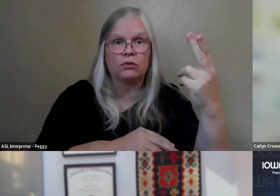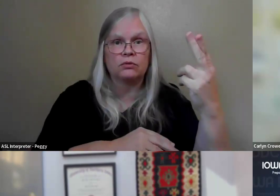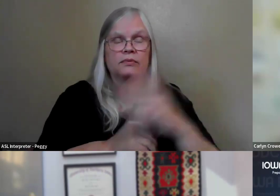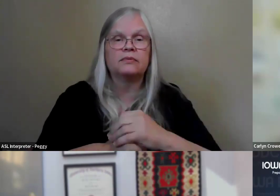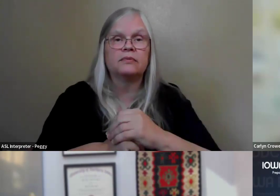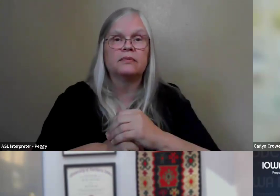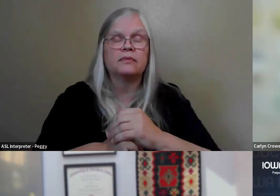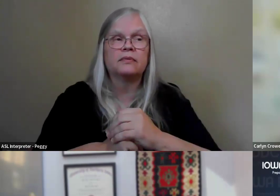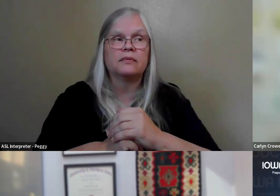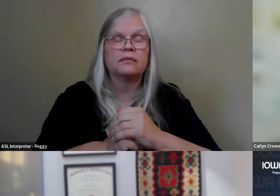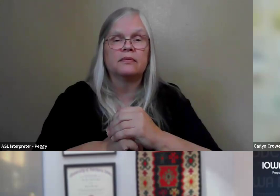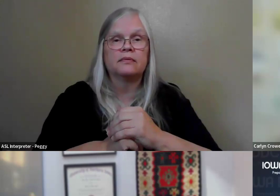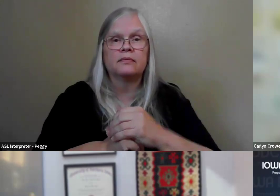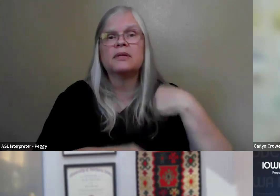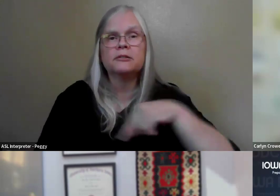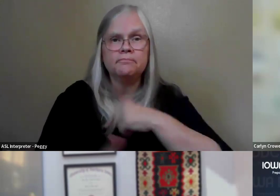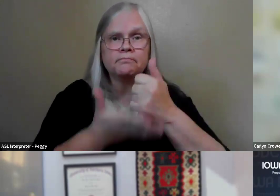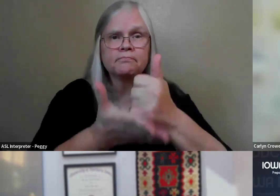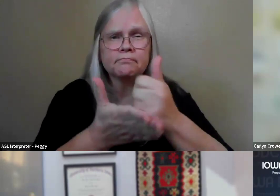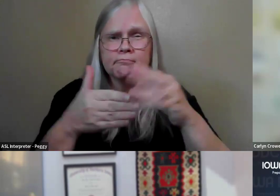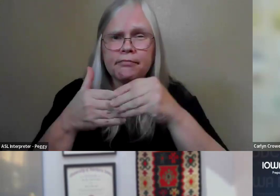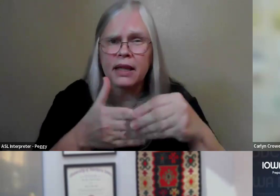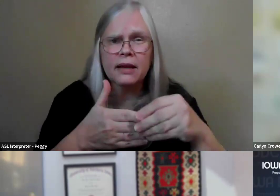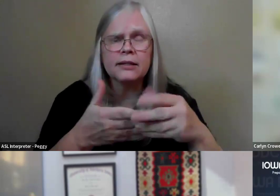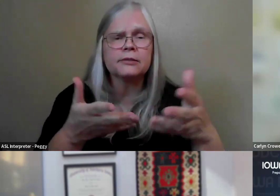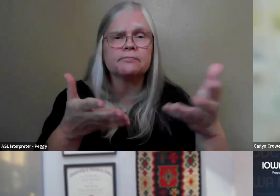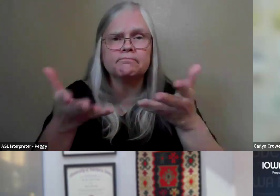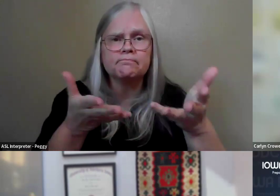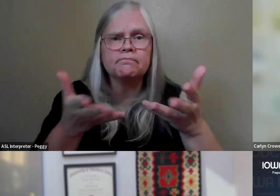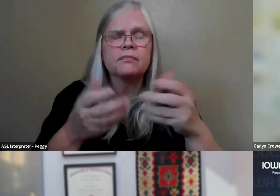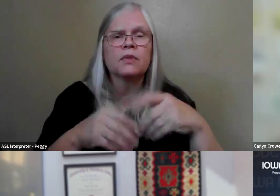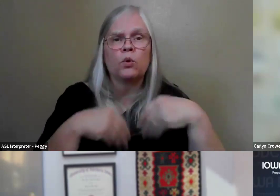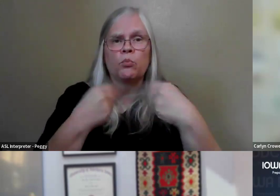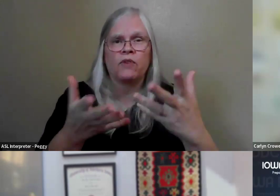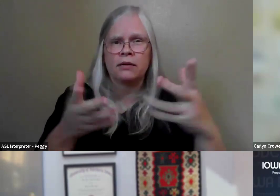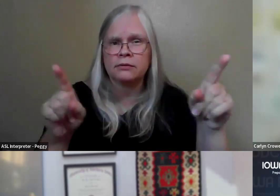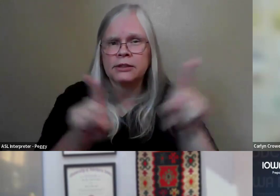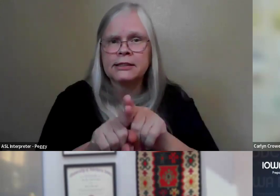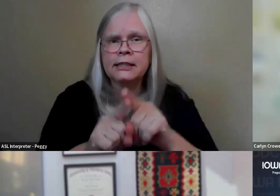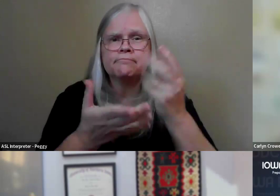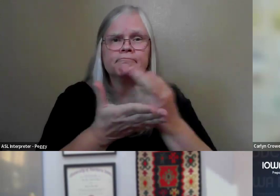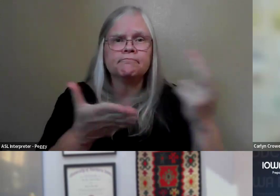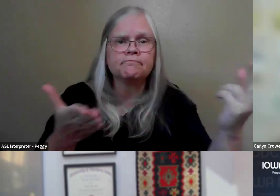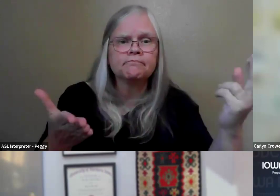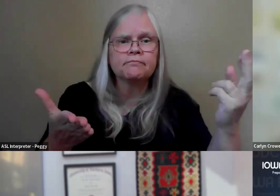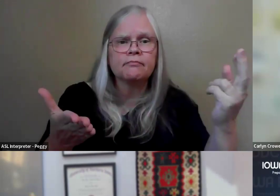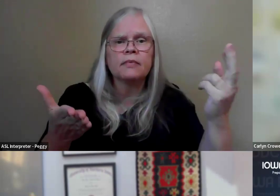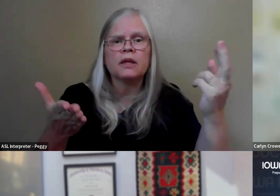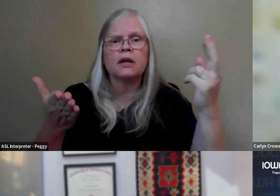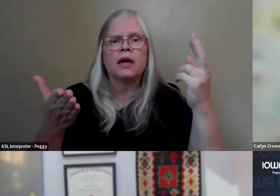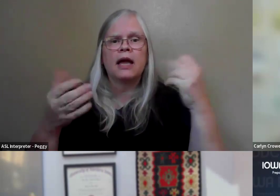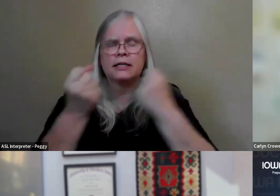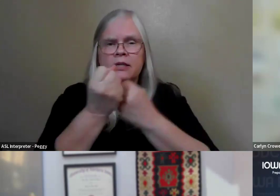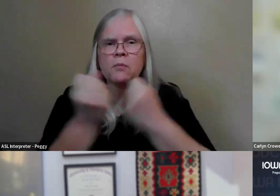will help guide you and provide the same kind of resources and support that we're doing during the